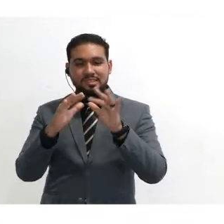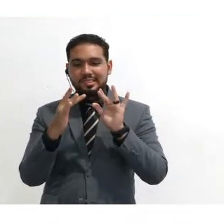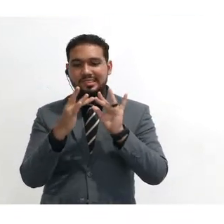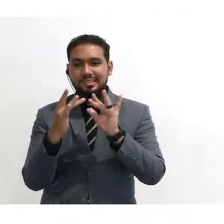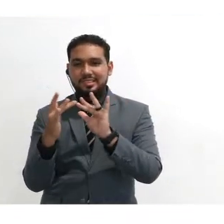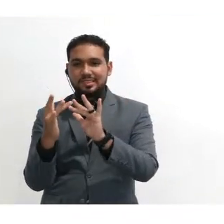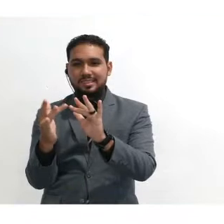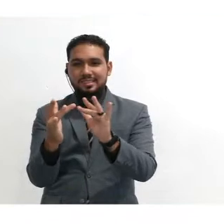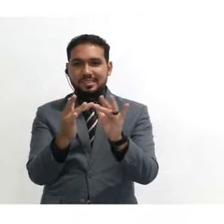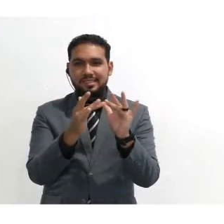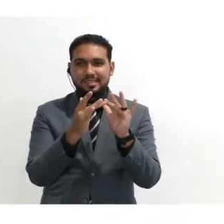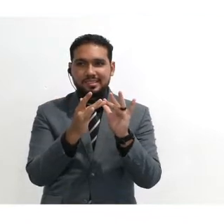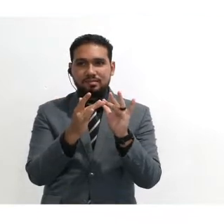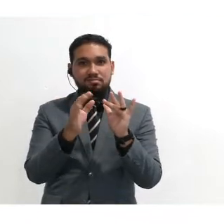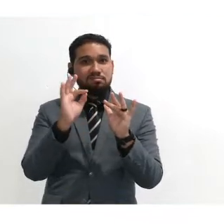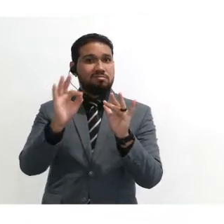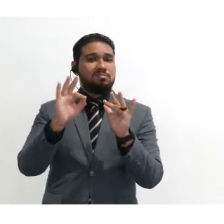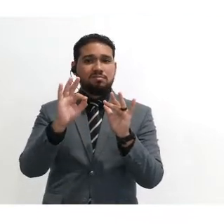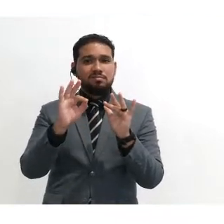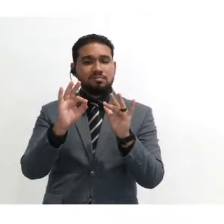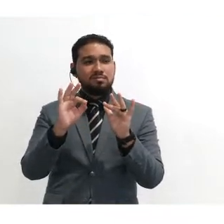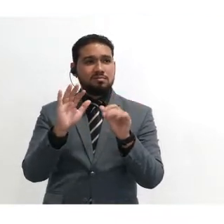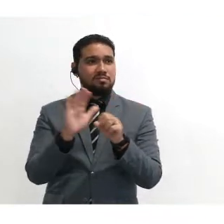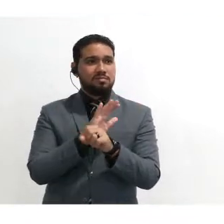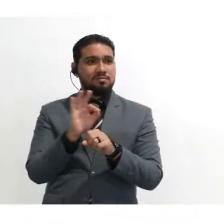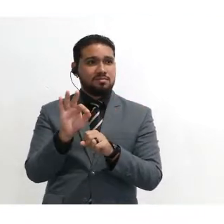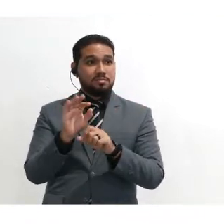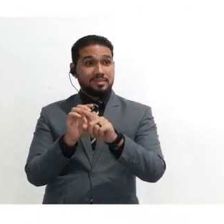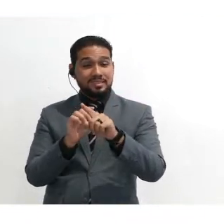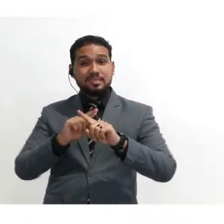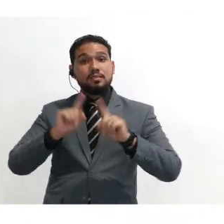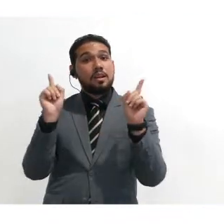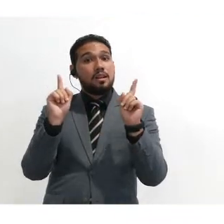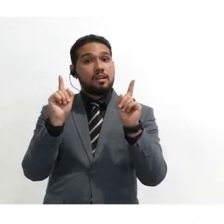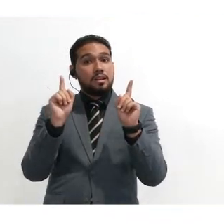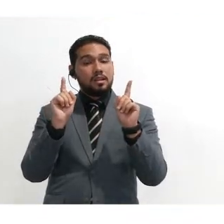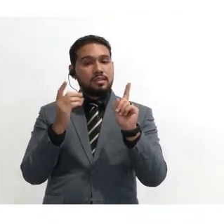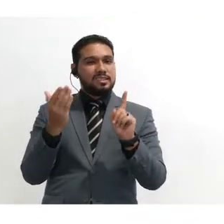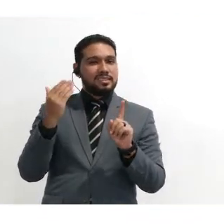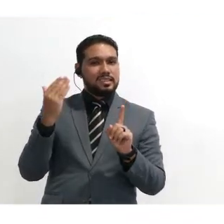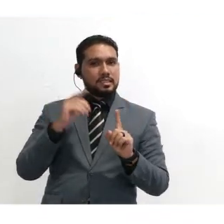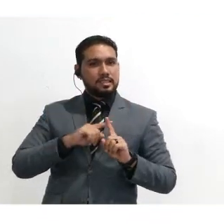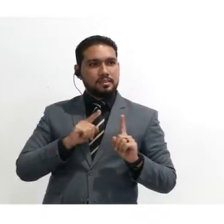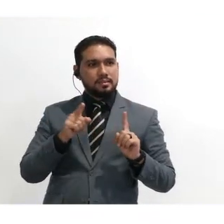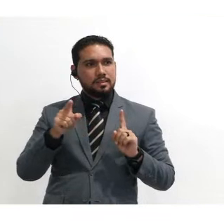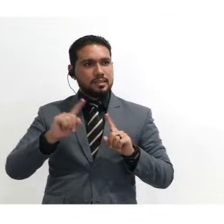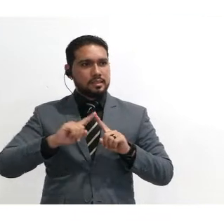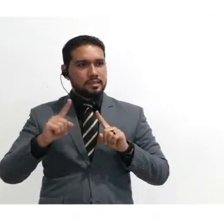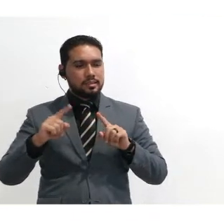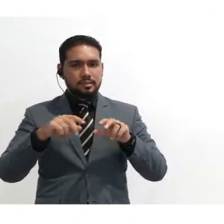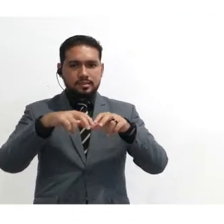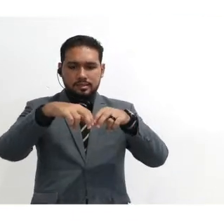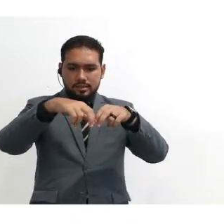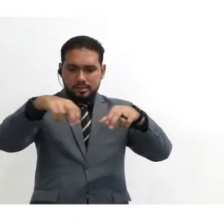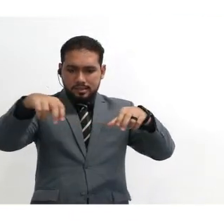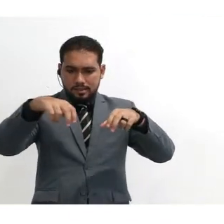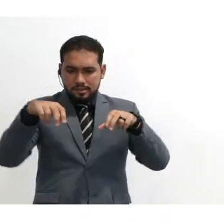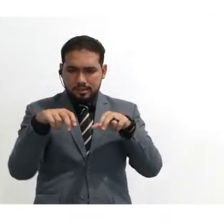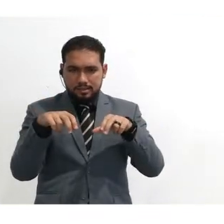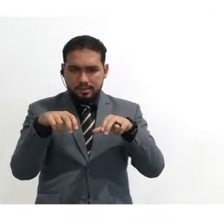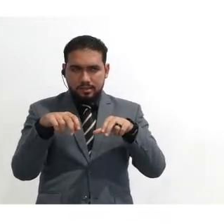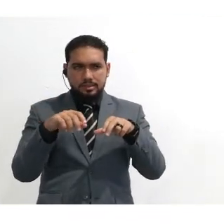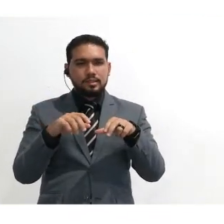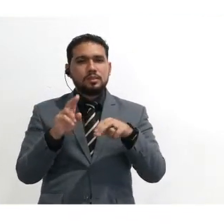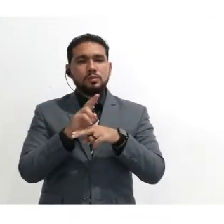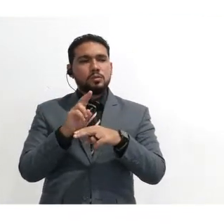the process is different of how the dielectric is applied versus at a wafer fab. So you kind of see a waviness